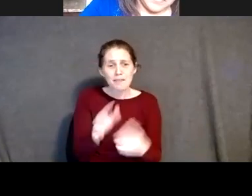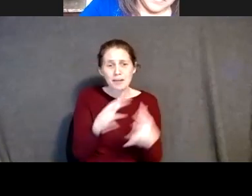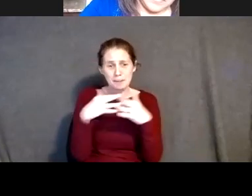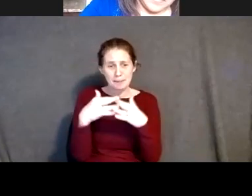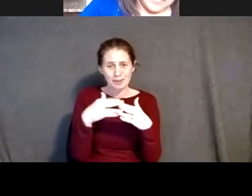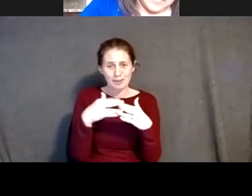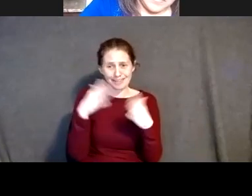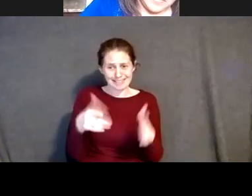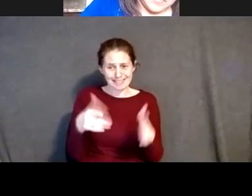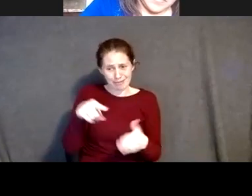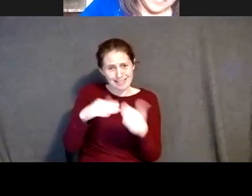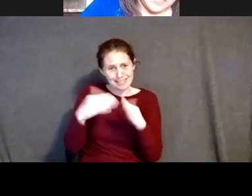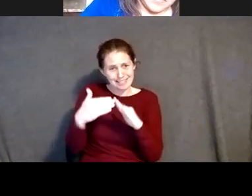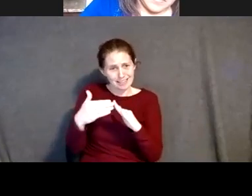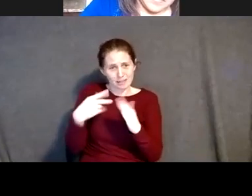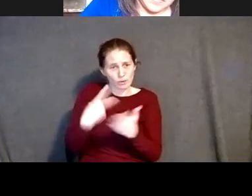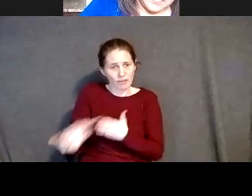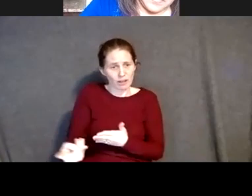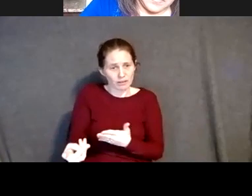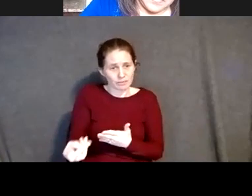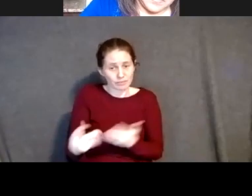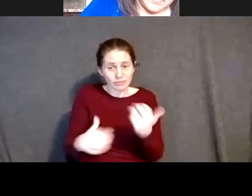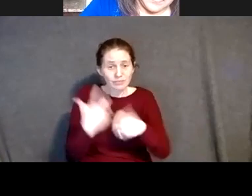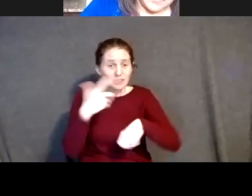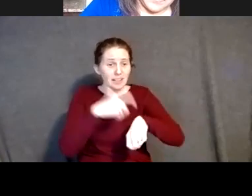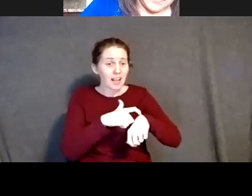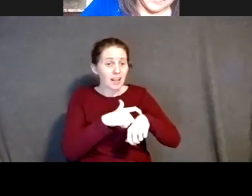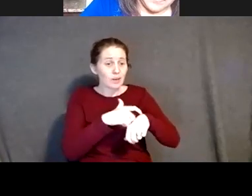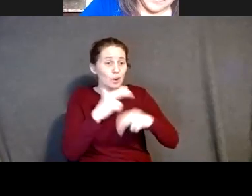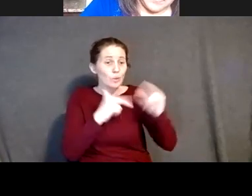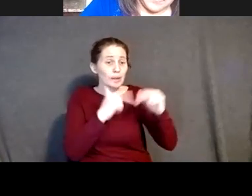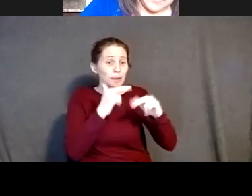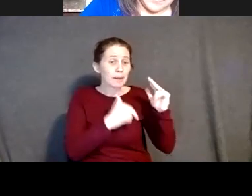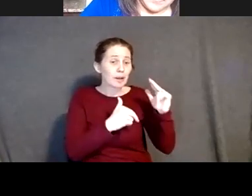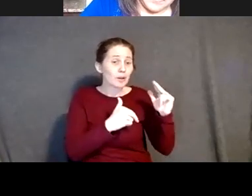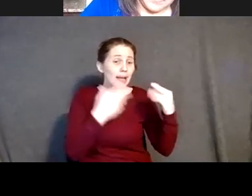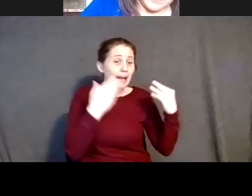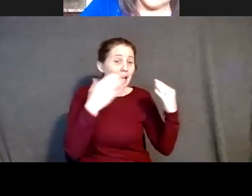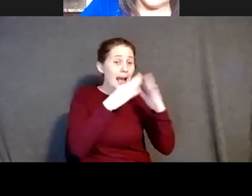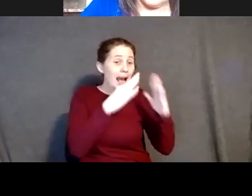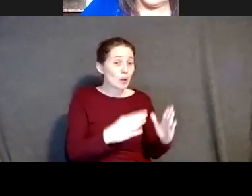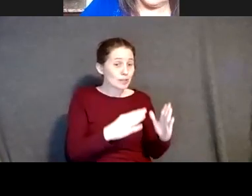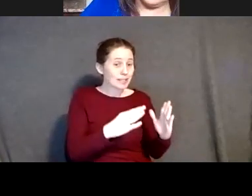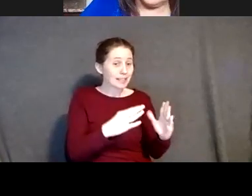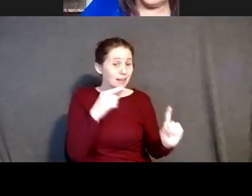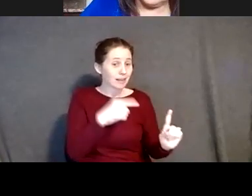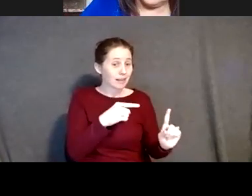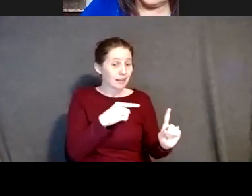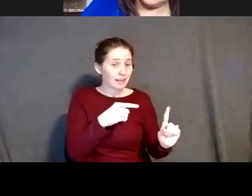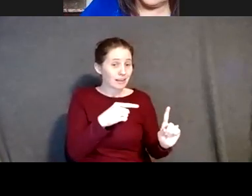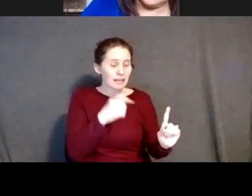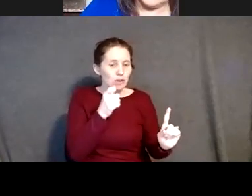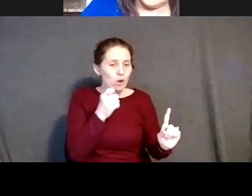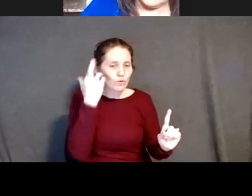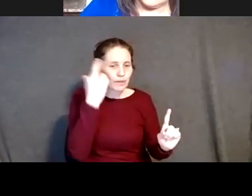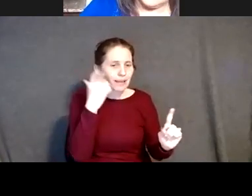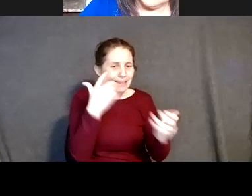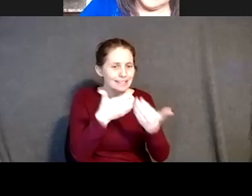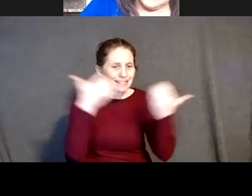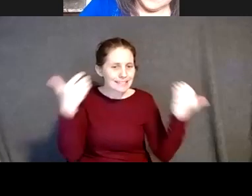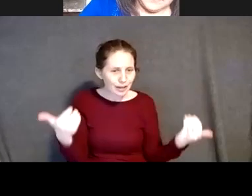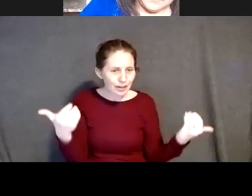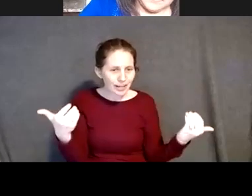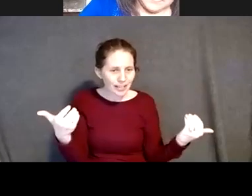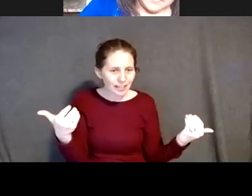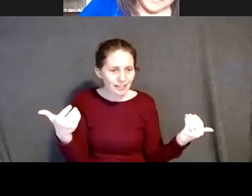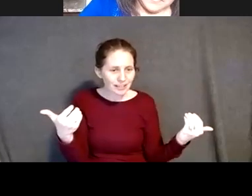failed. Every time we build market rate housing without realizing that it is segregated housing. Market rate housing